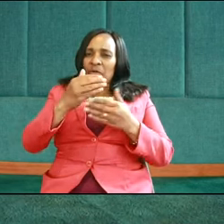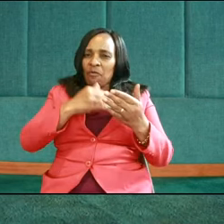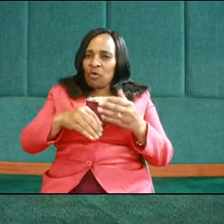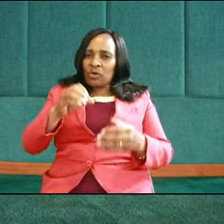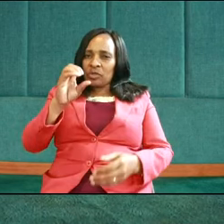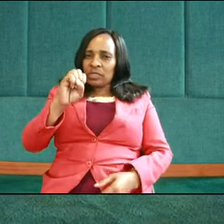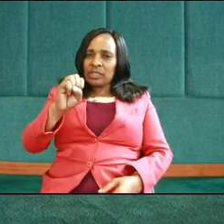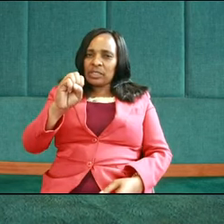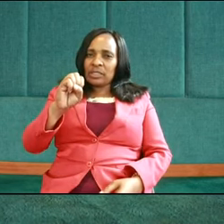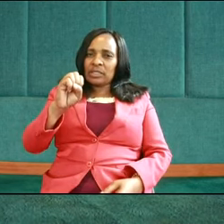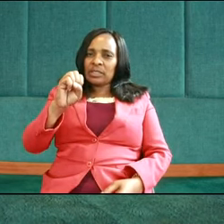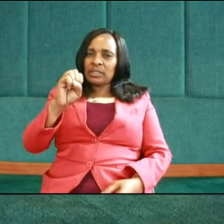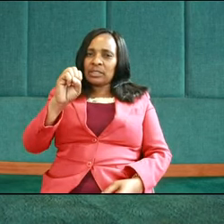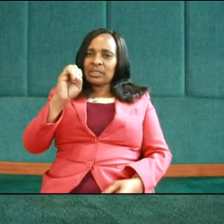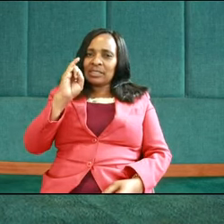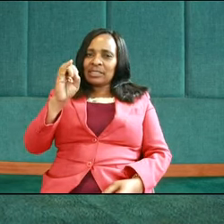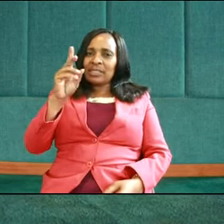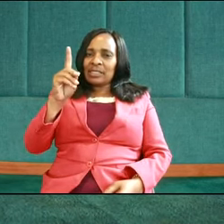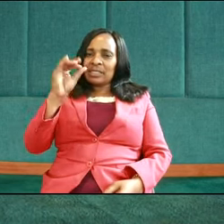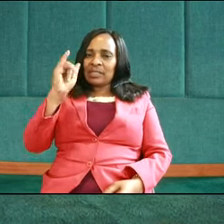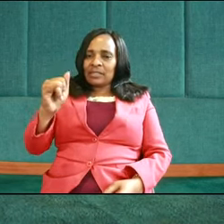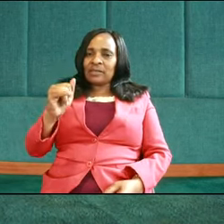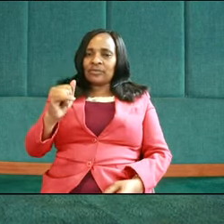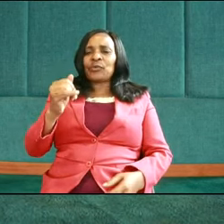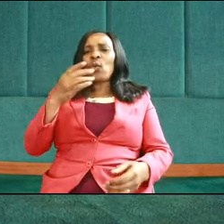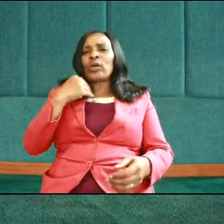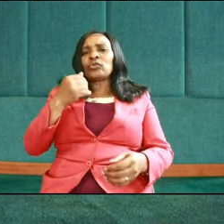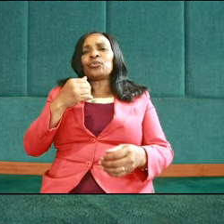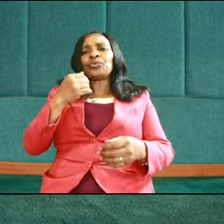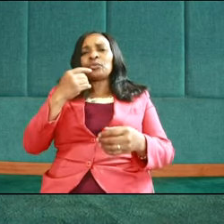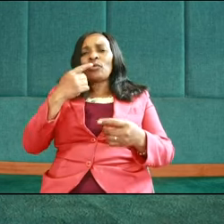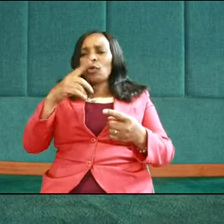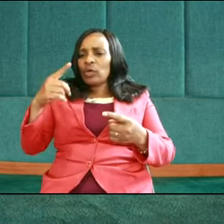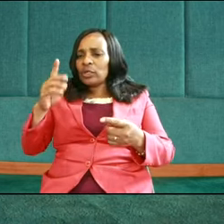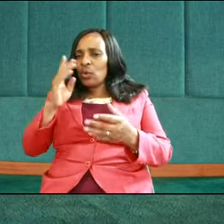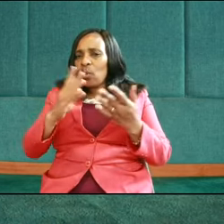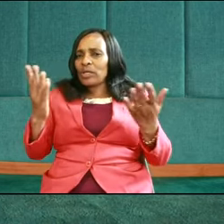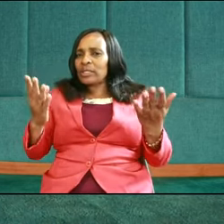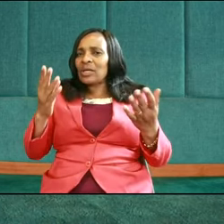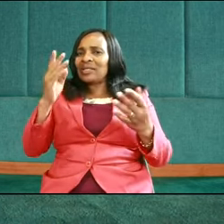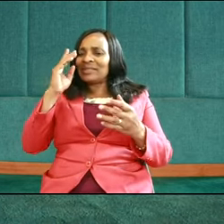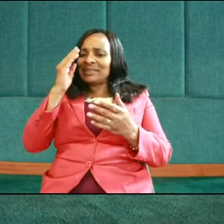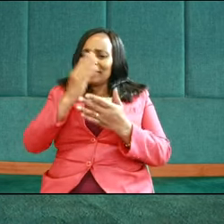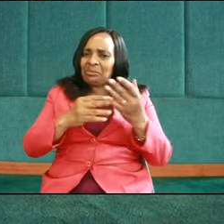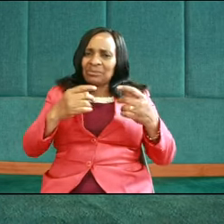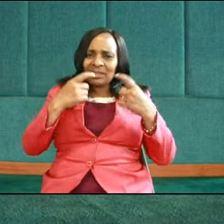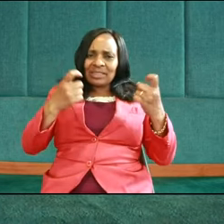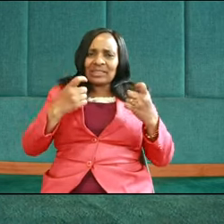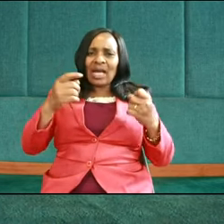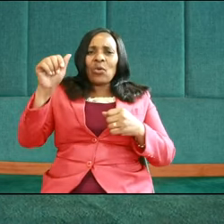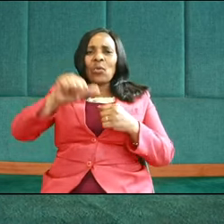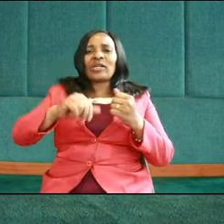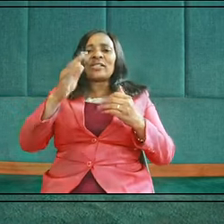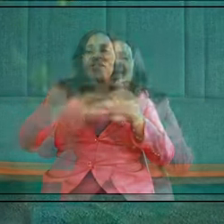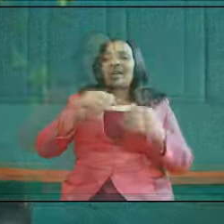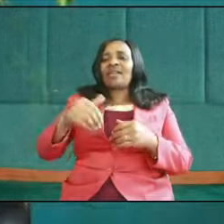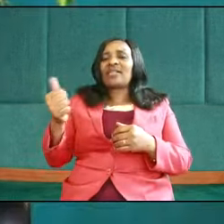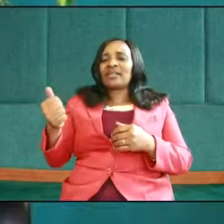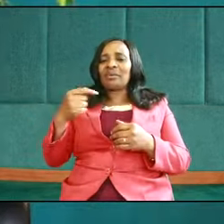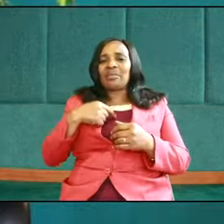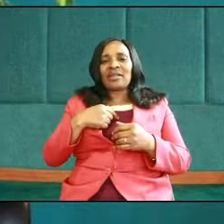to clarify something on the previous one that says that some sins are worse than others. I actually have a different thought